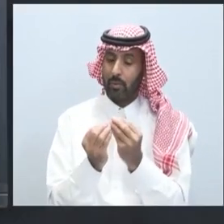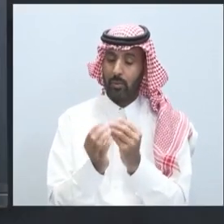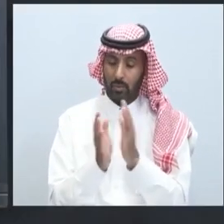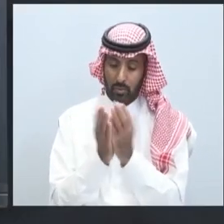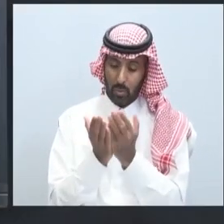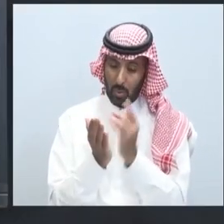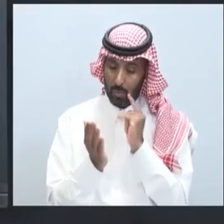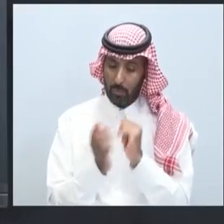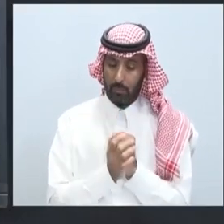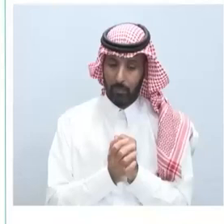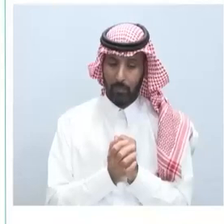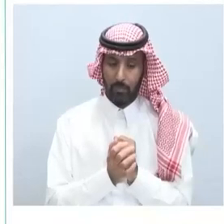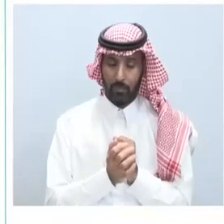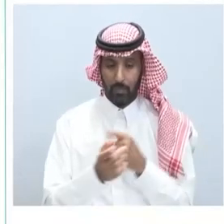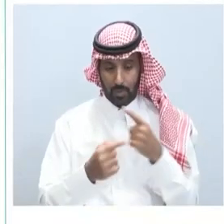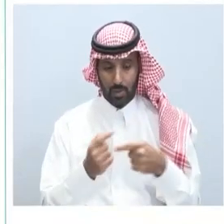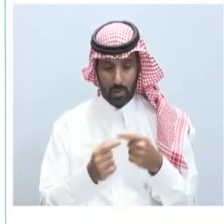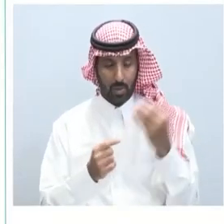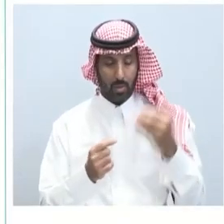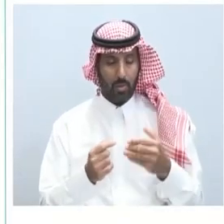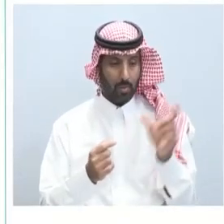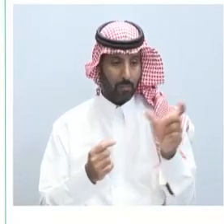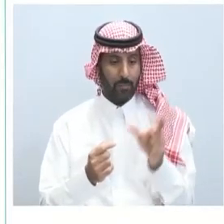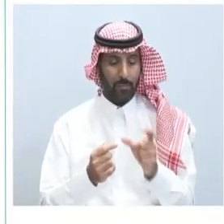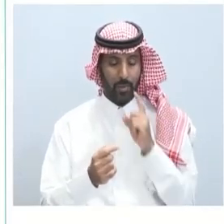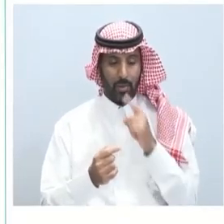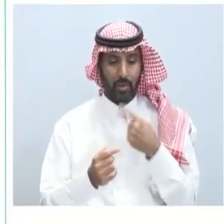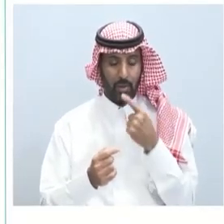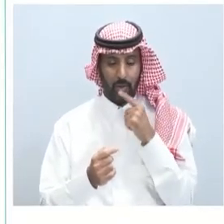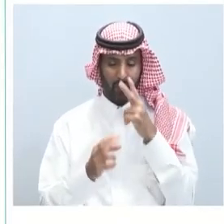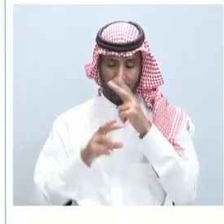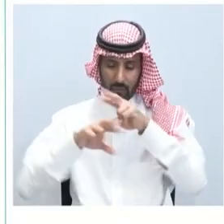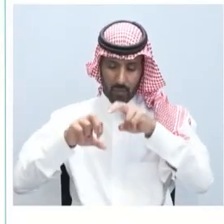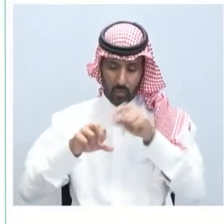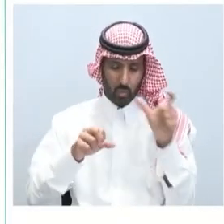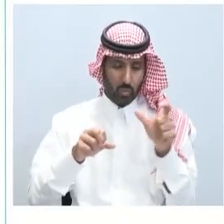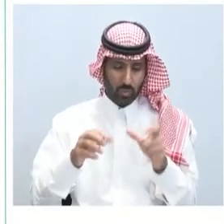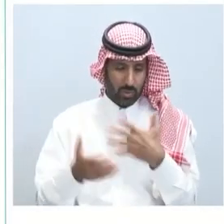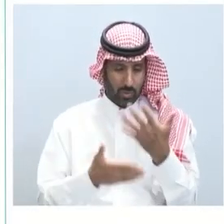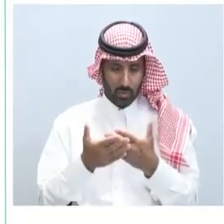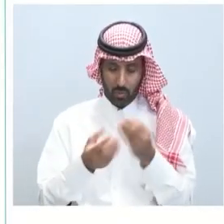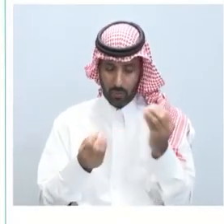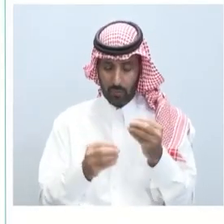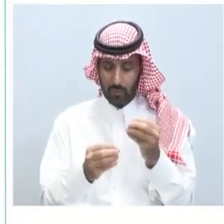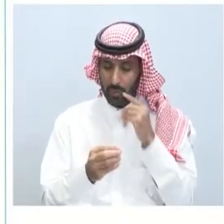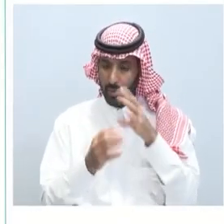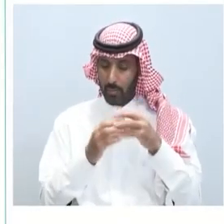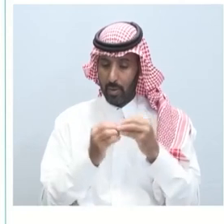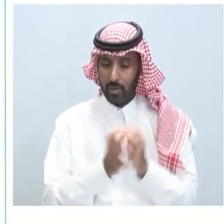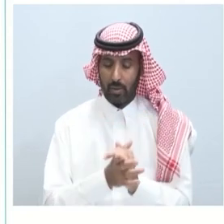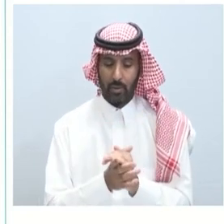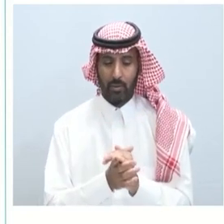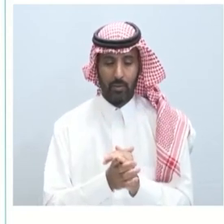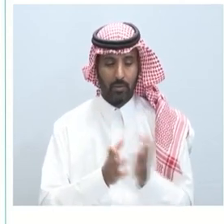books. Continuing here with the vocabulary practice, find words in the situations with the following meanings.